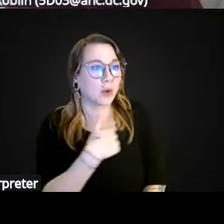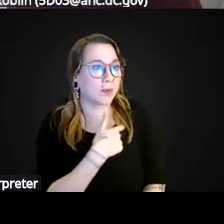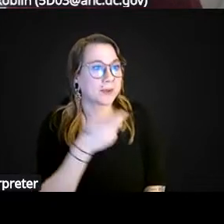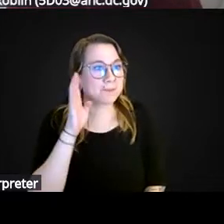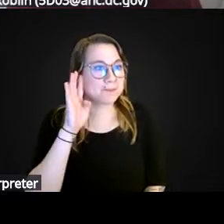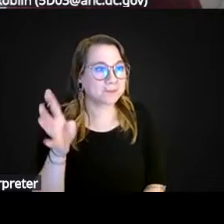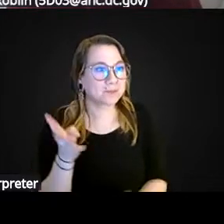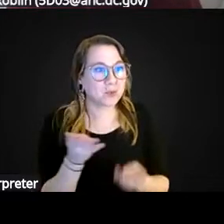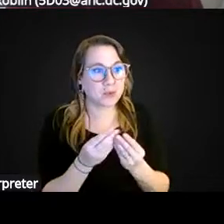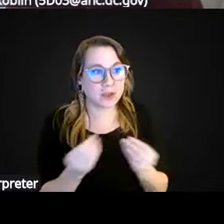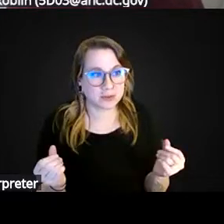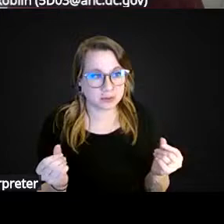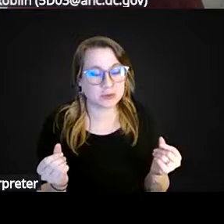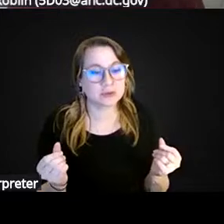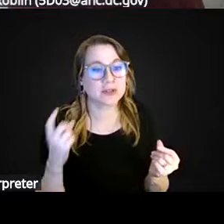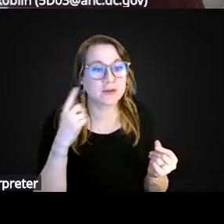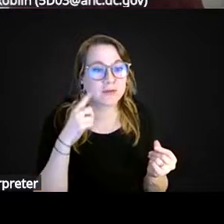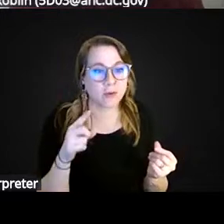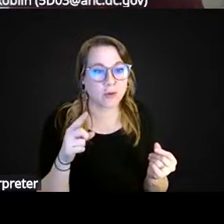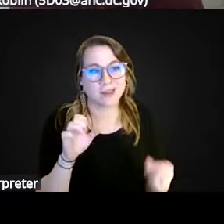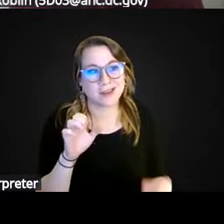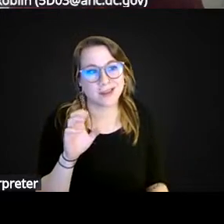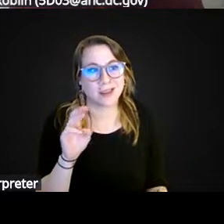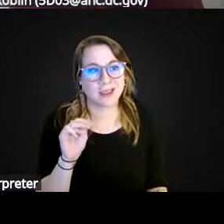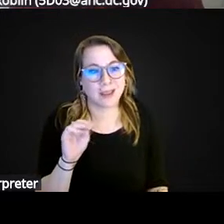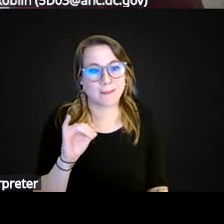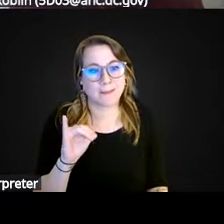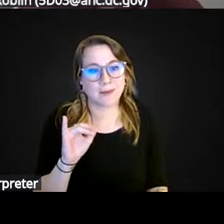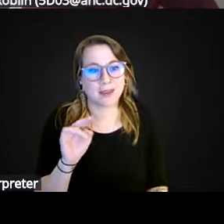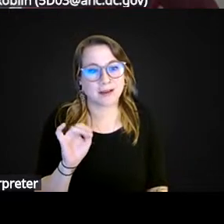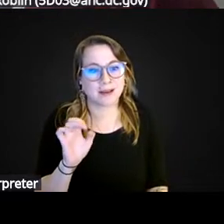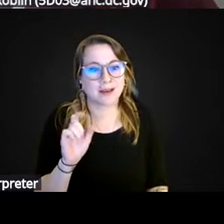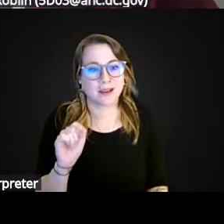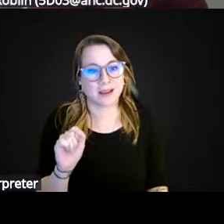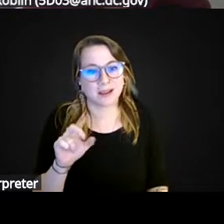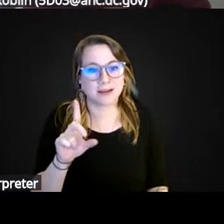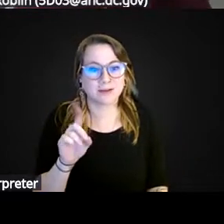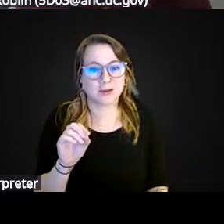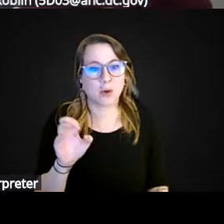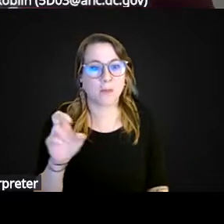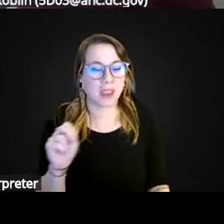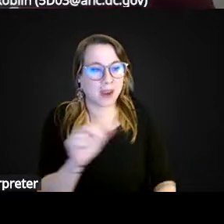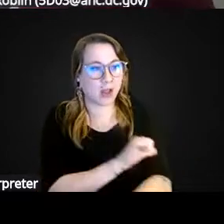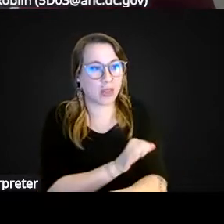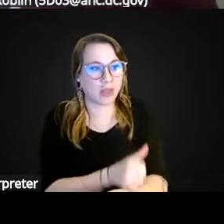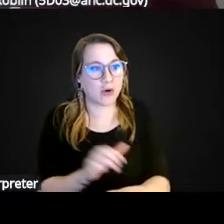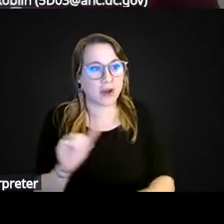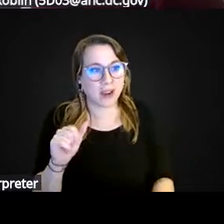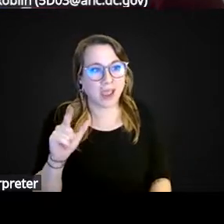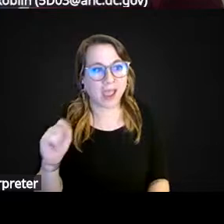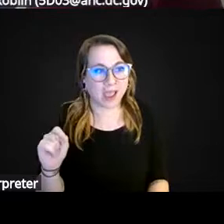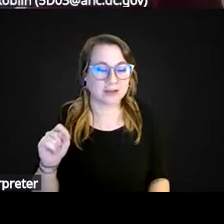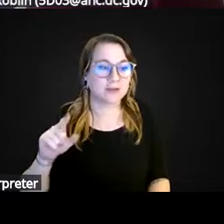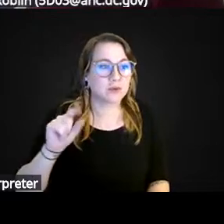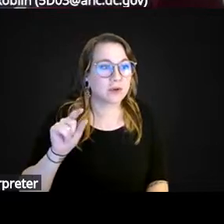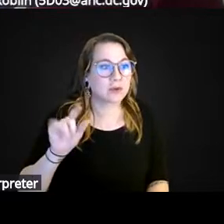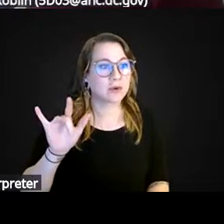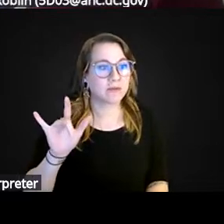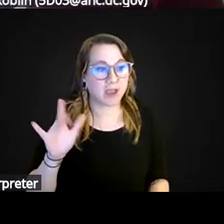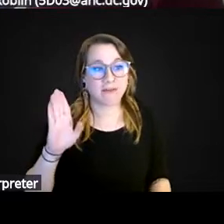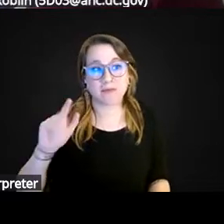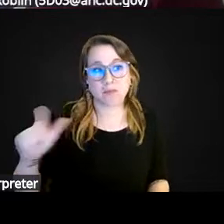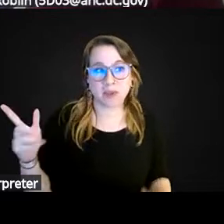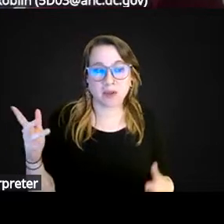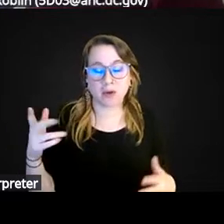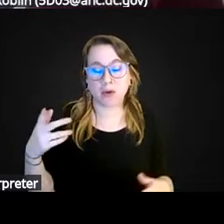resolution for the Eminent Domain Authority Act of 2025 This is a bill that Councilmember